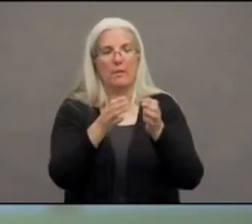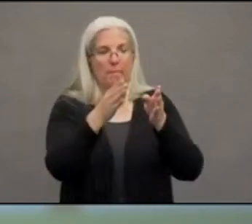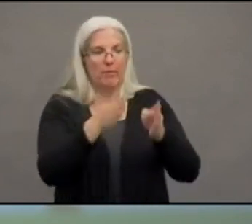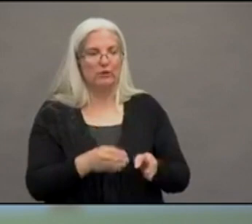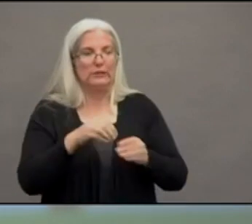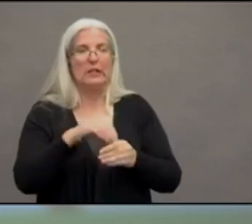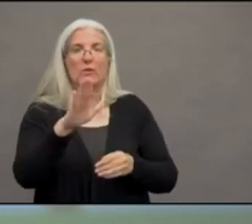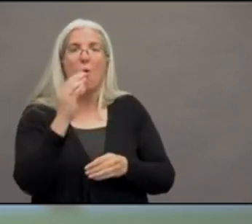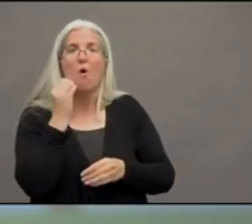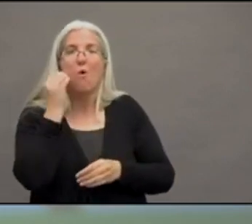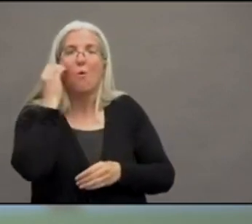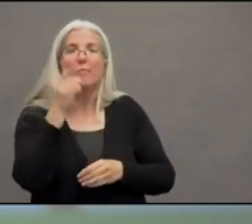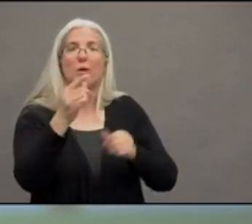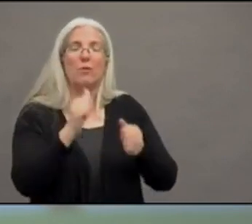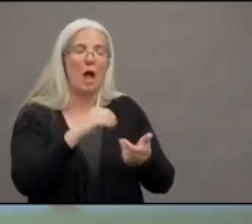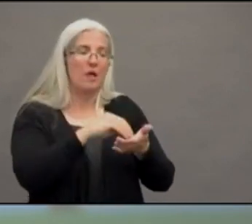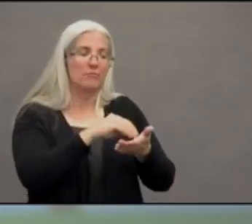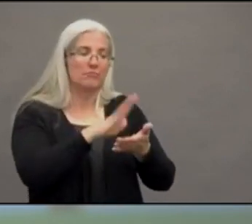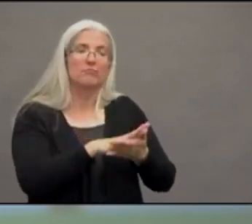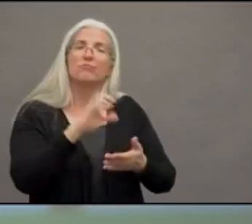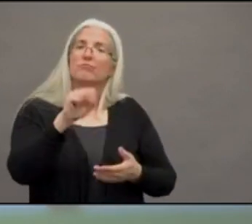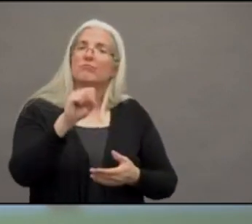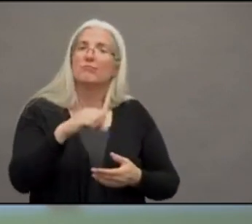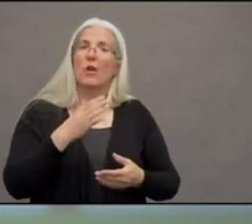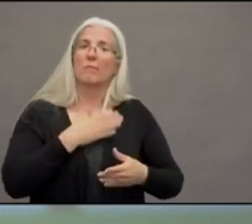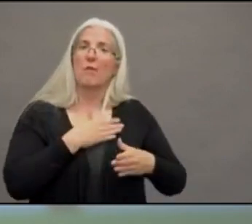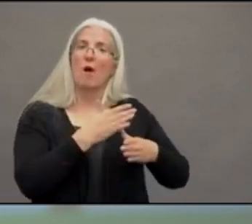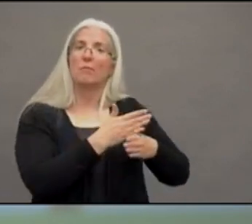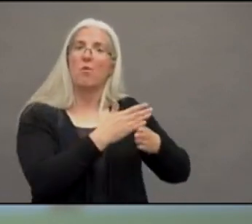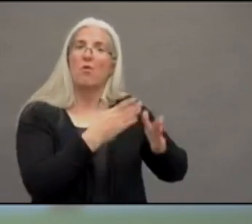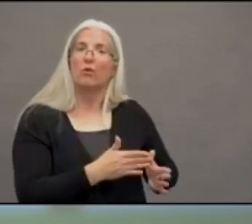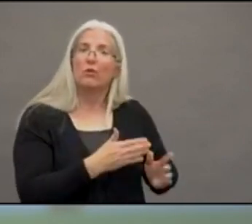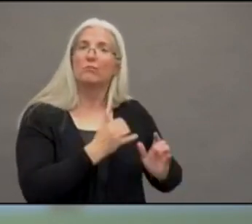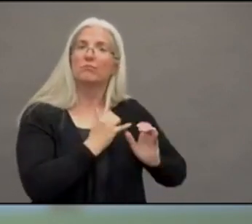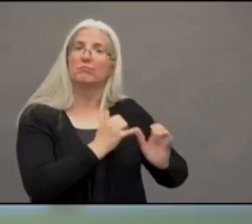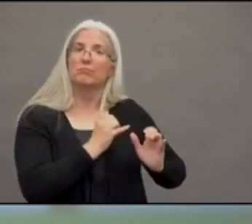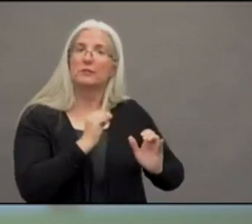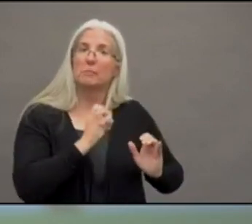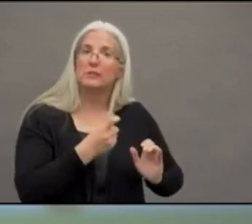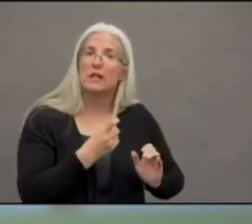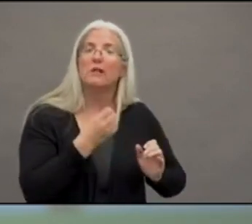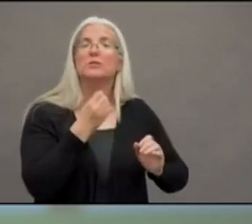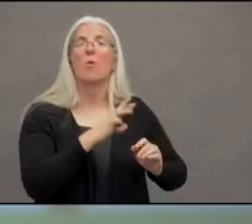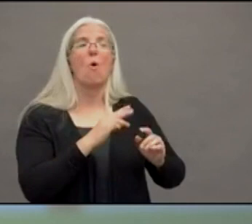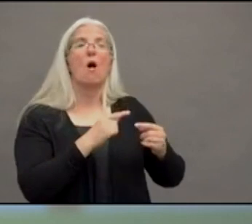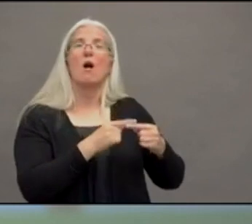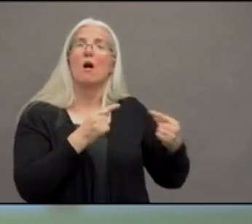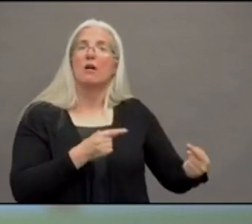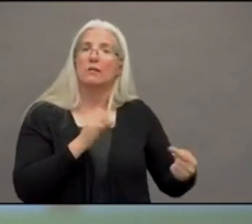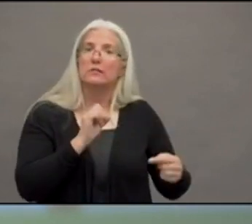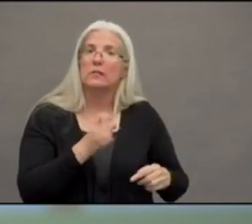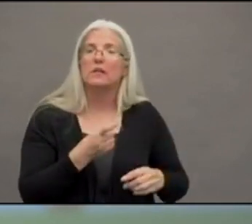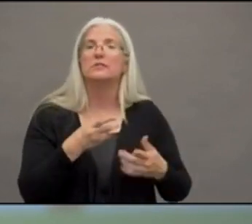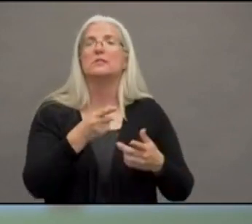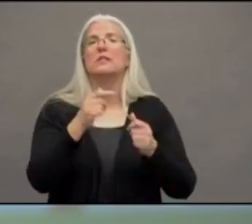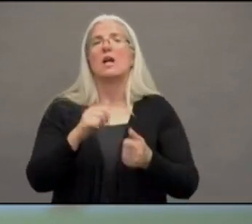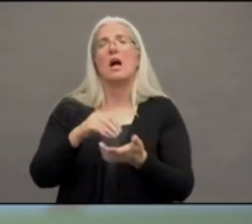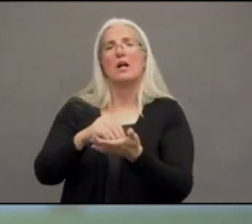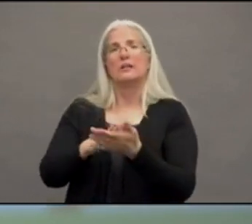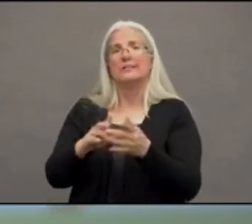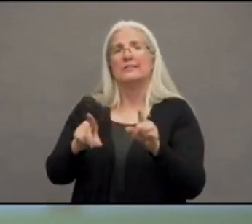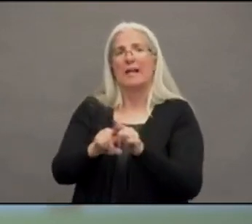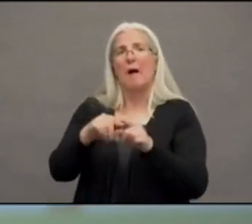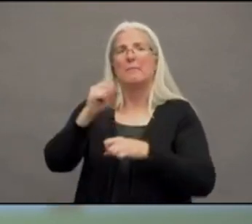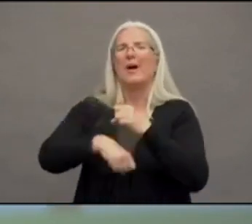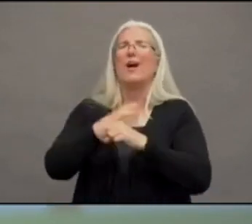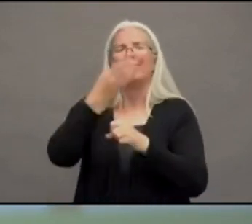to mark that on the census this year. While it's not perfect, we are making strides, so